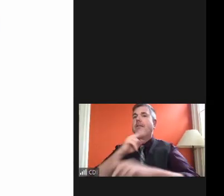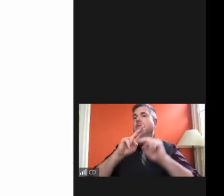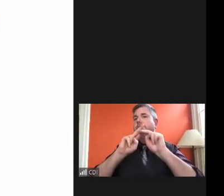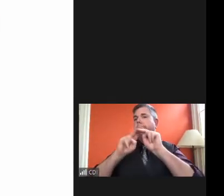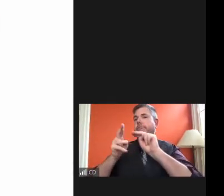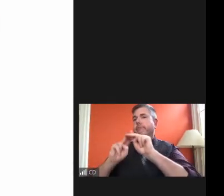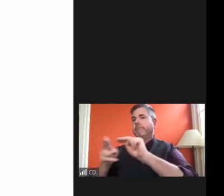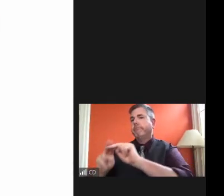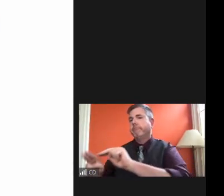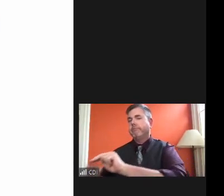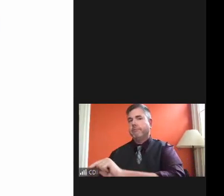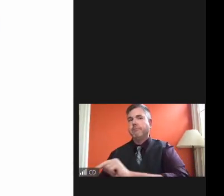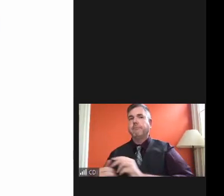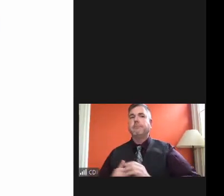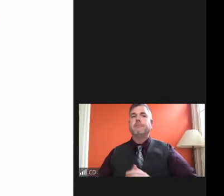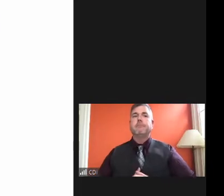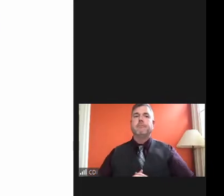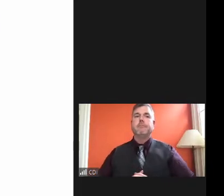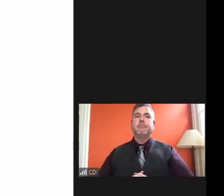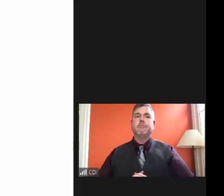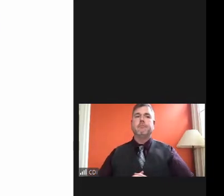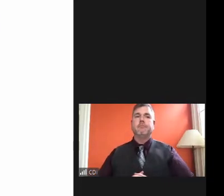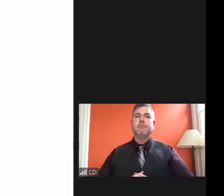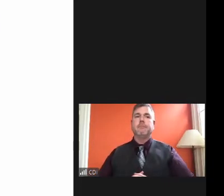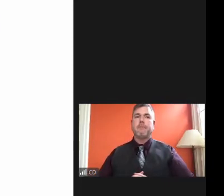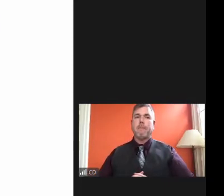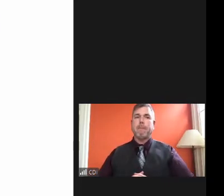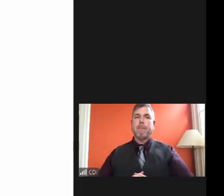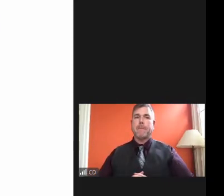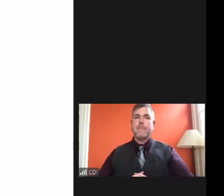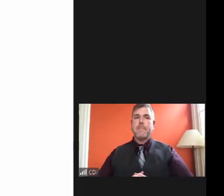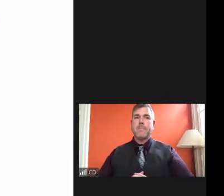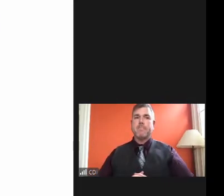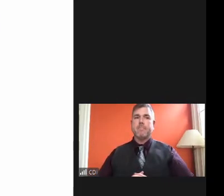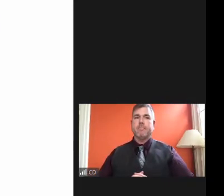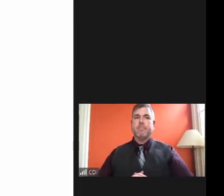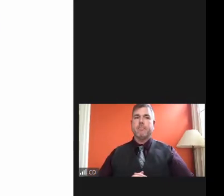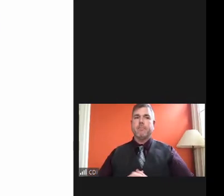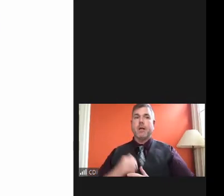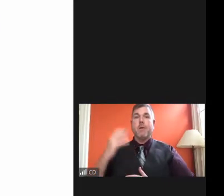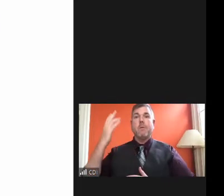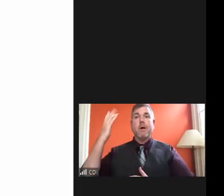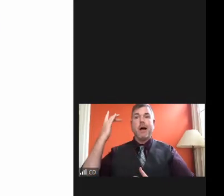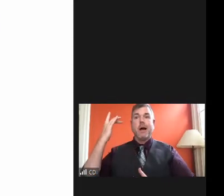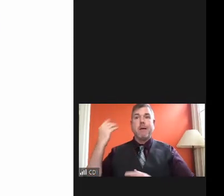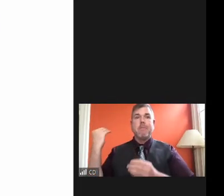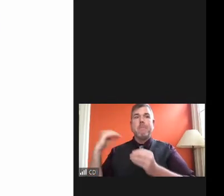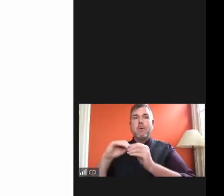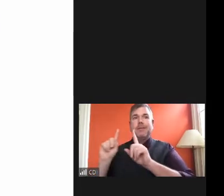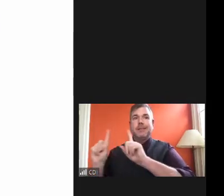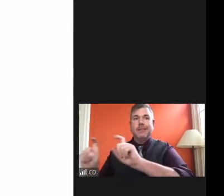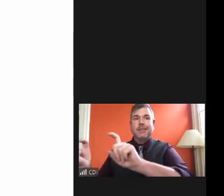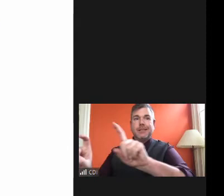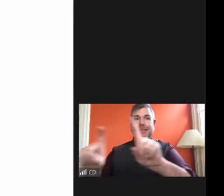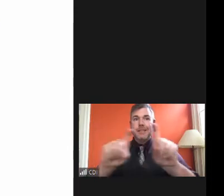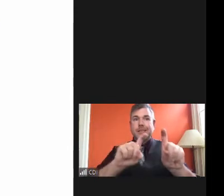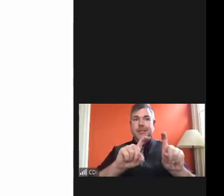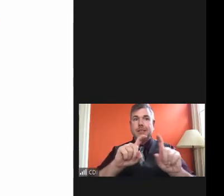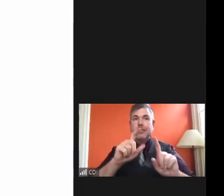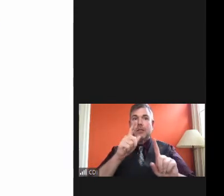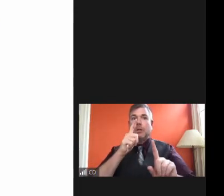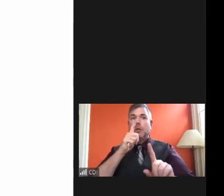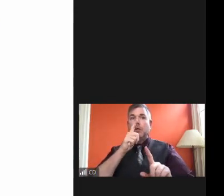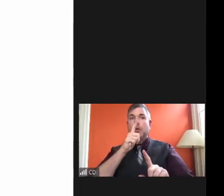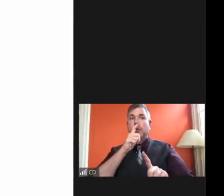The more recent diagnostic patterns relate to people who are out in the workforce, tend to be healthier, tend to be younger, less likely